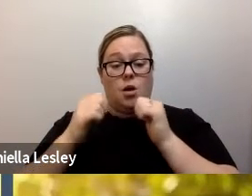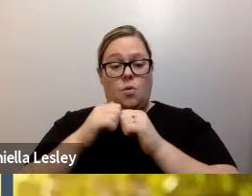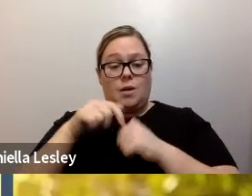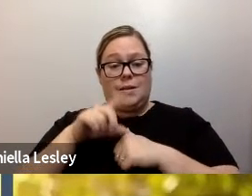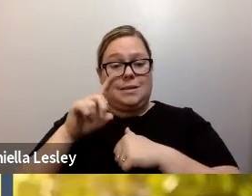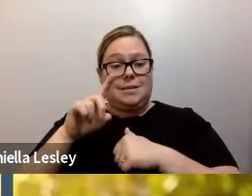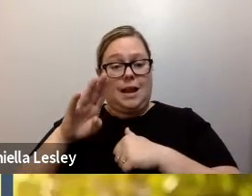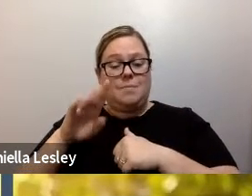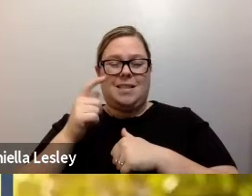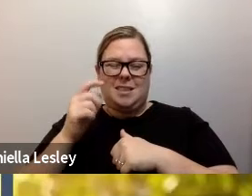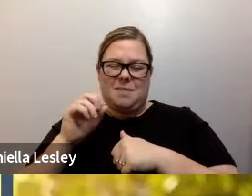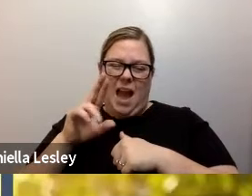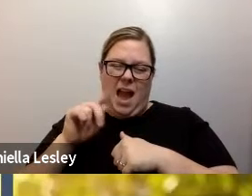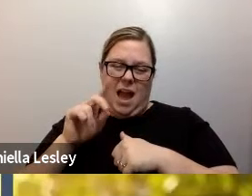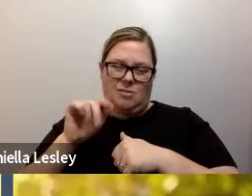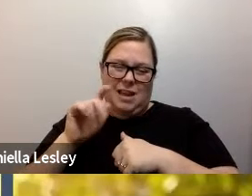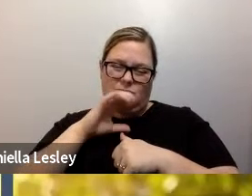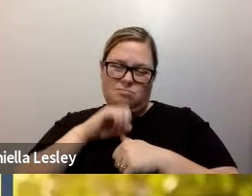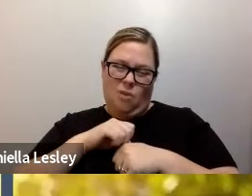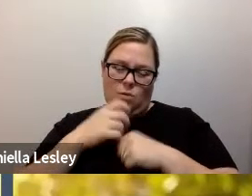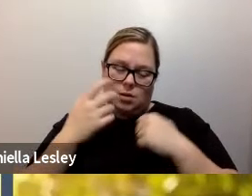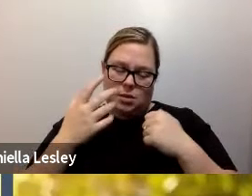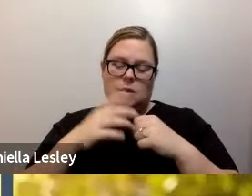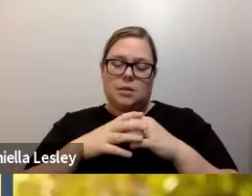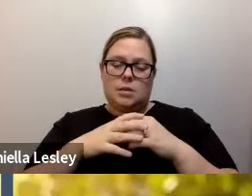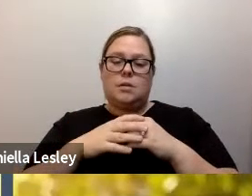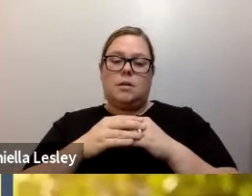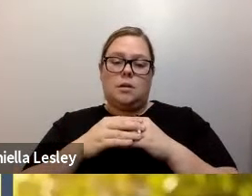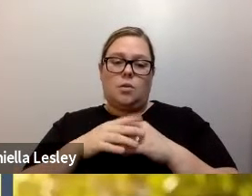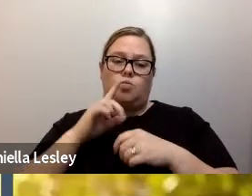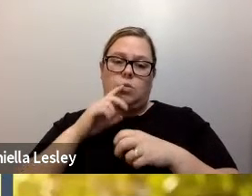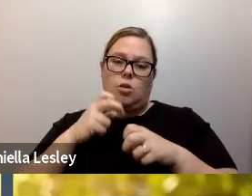bit outdated and it's cumbersome for those users to update.